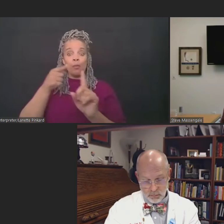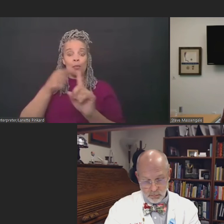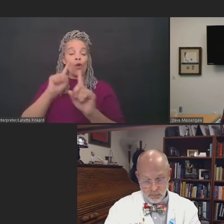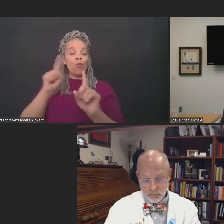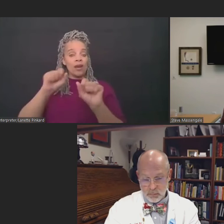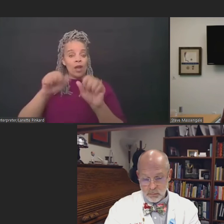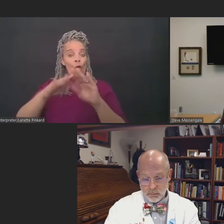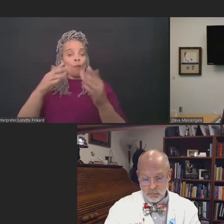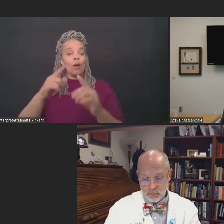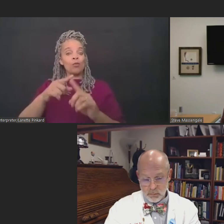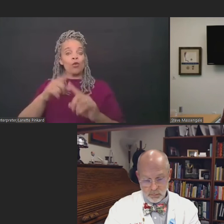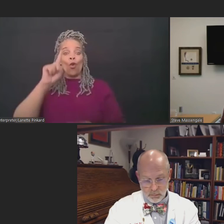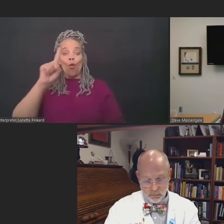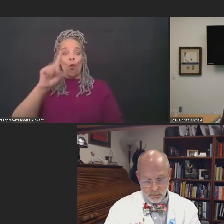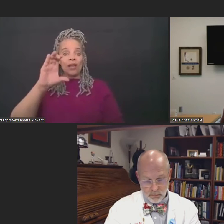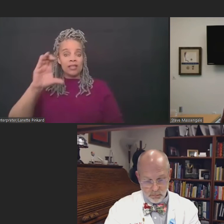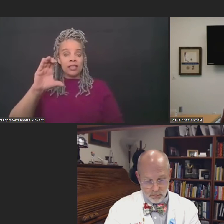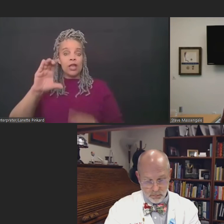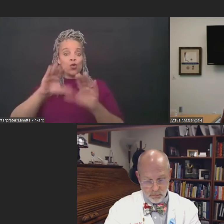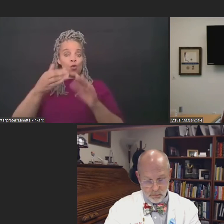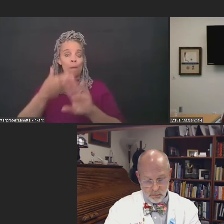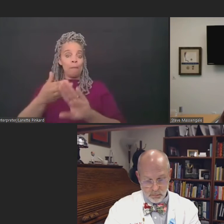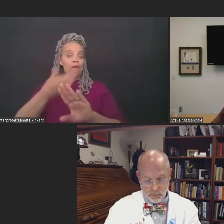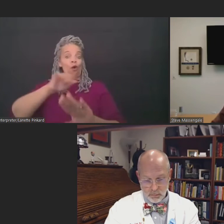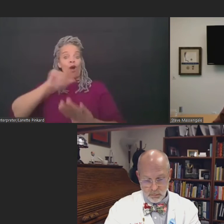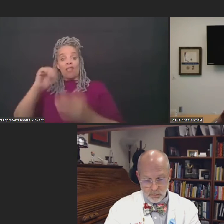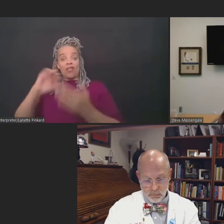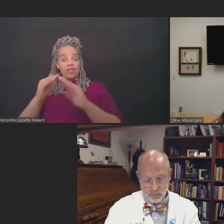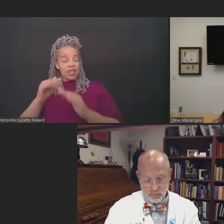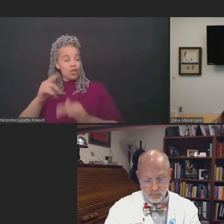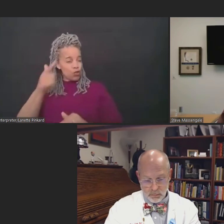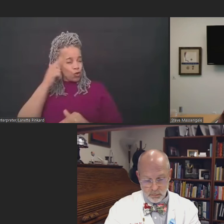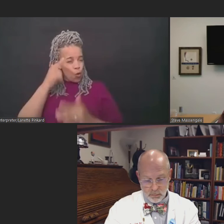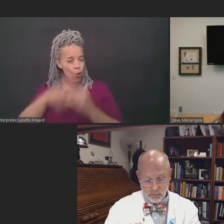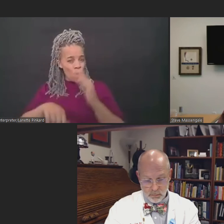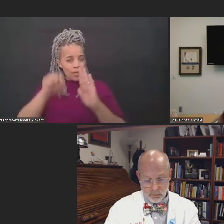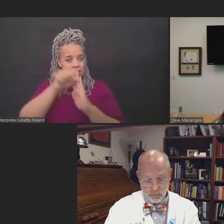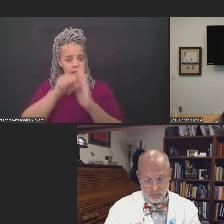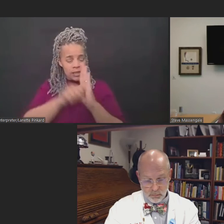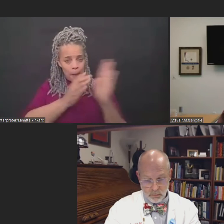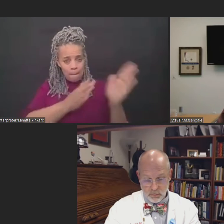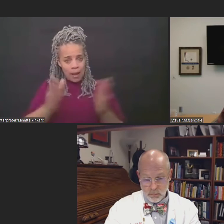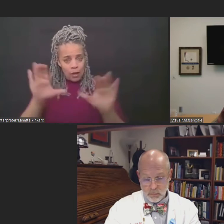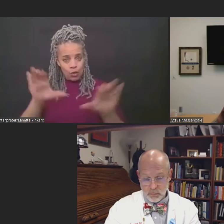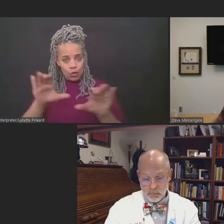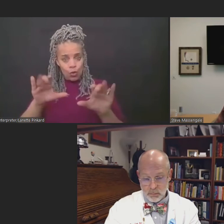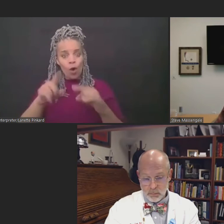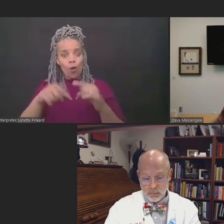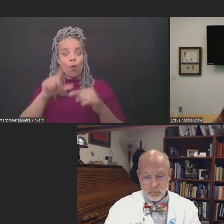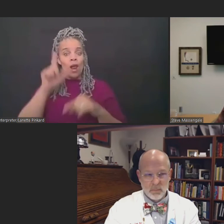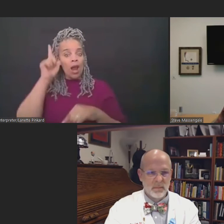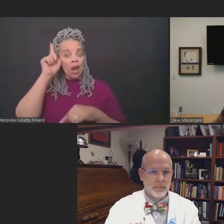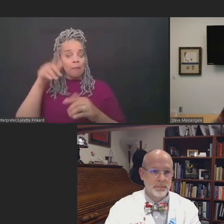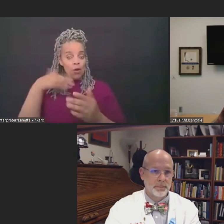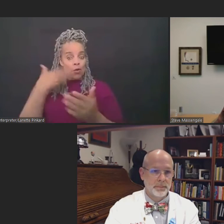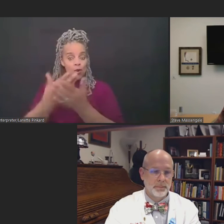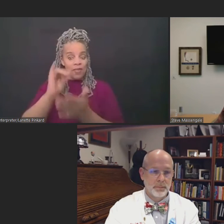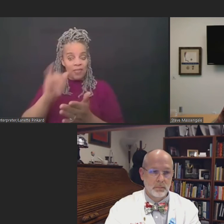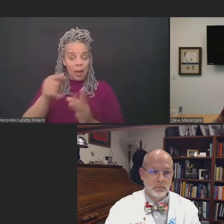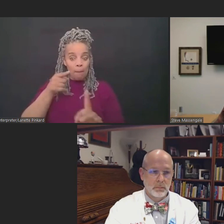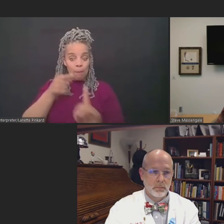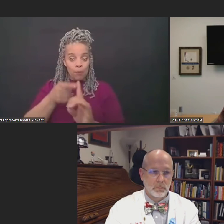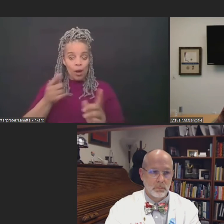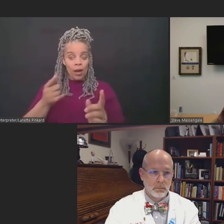group prior to other cities. Do you kind of know what the state is planning on doing when Lubbock reaches that point?